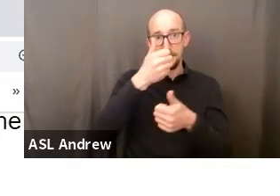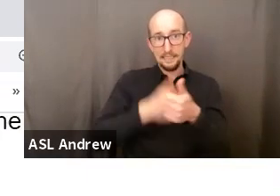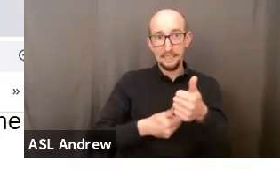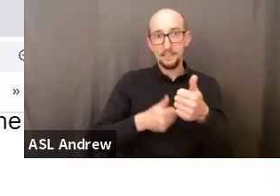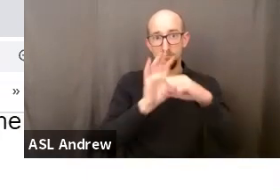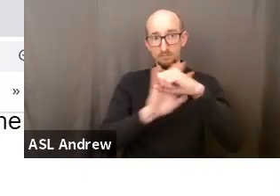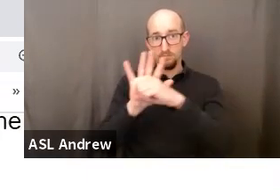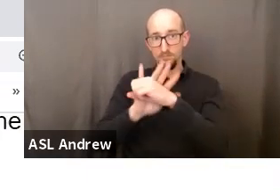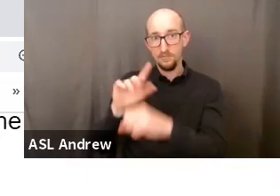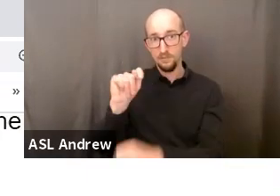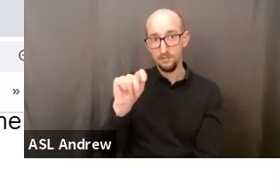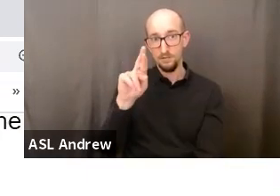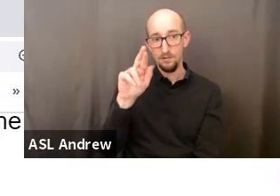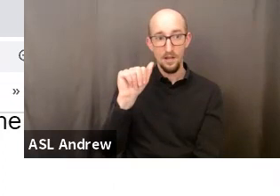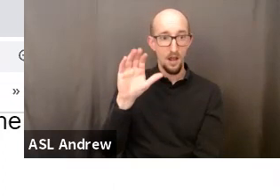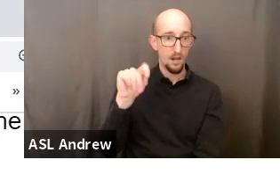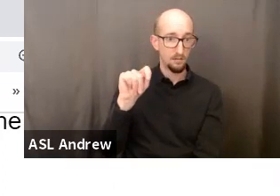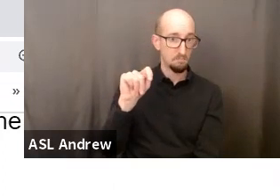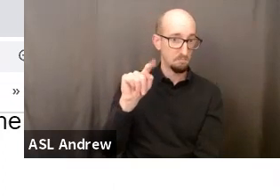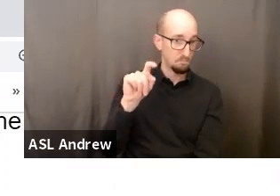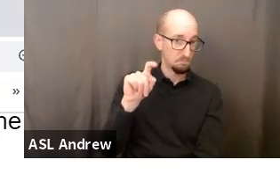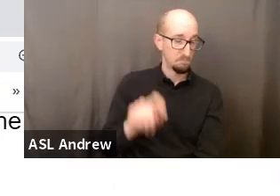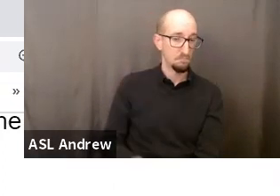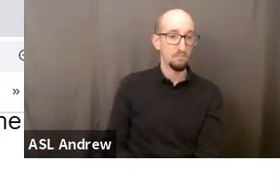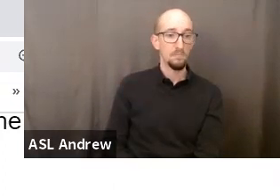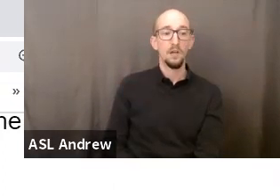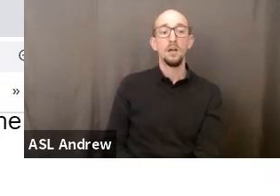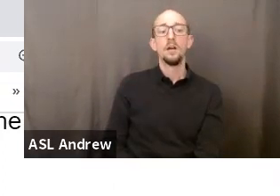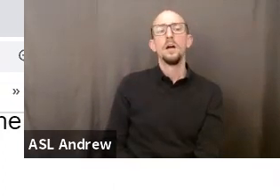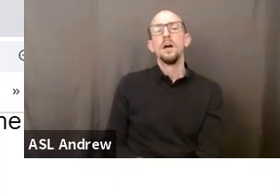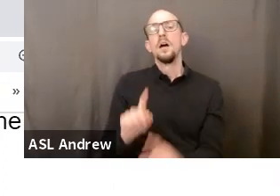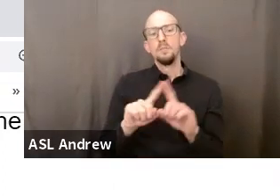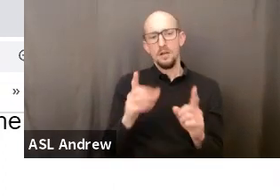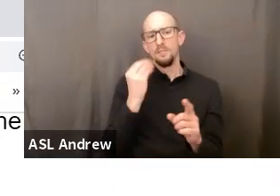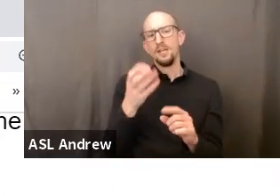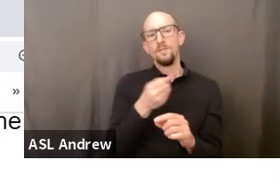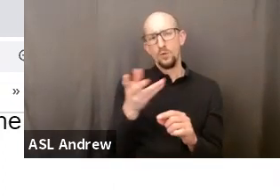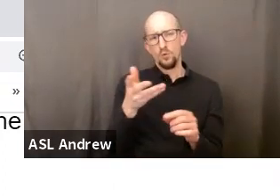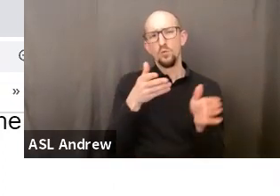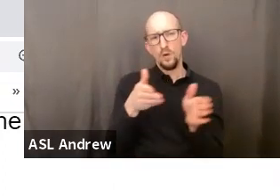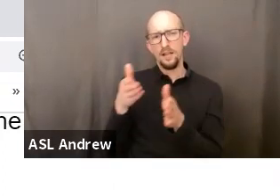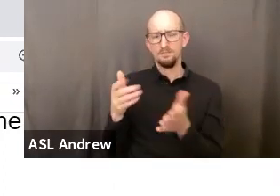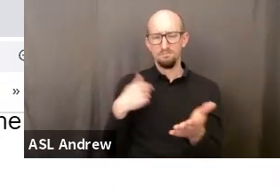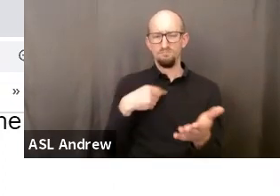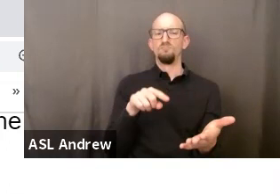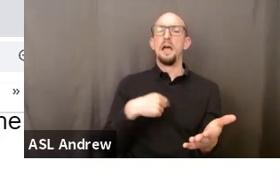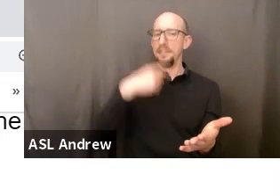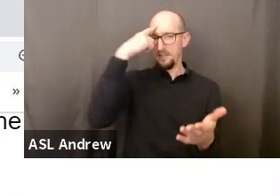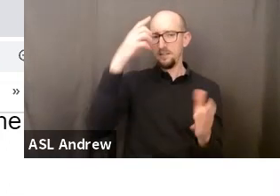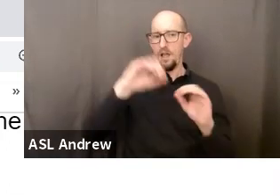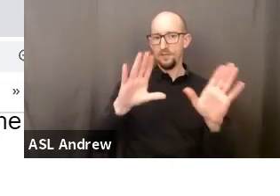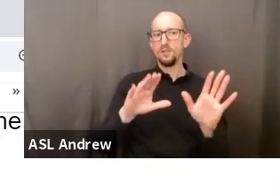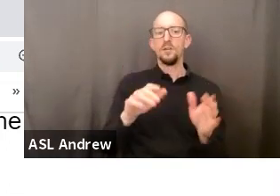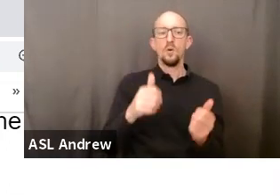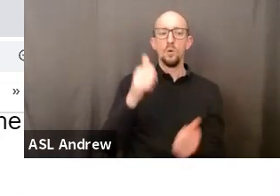But there are a couple that are obvious, which ends up being in tier 1 versus